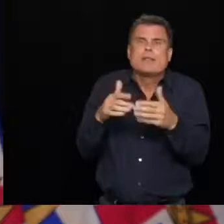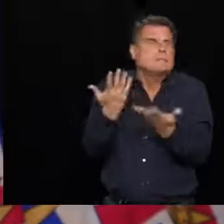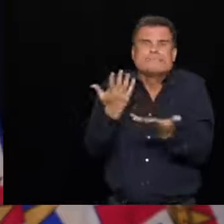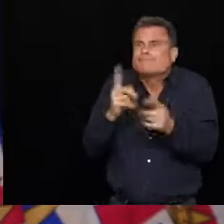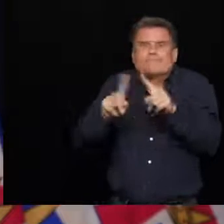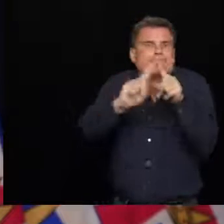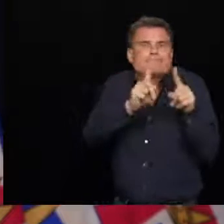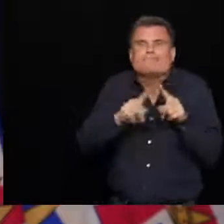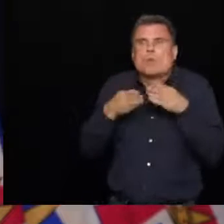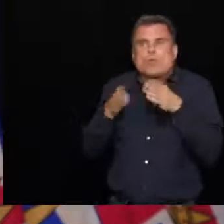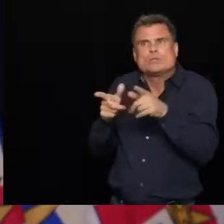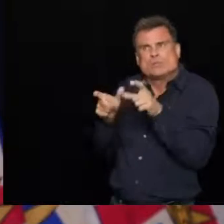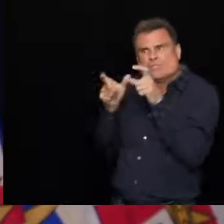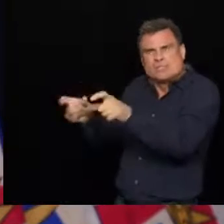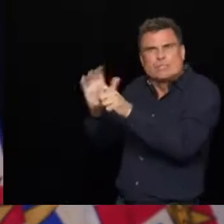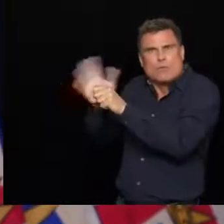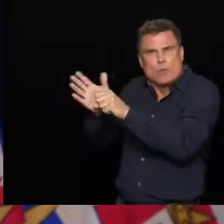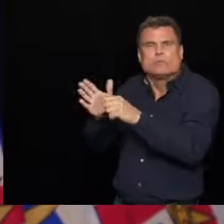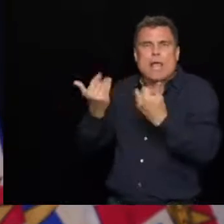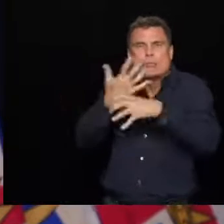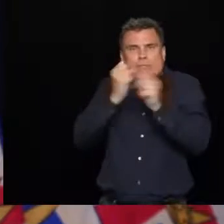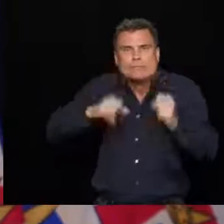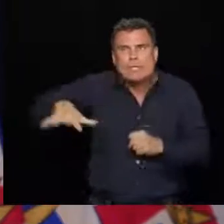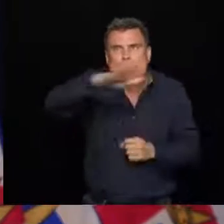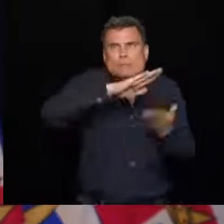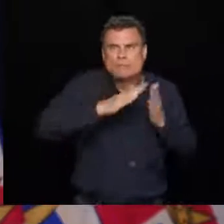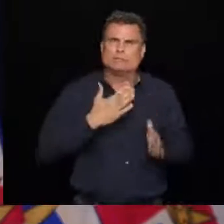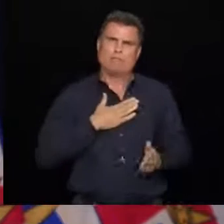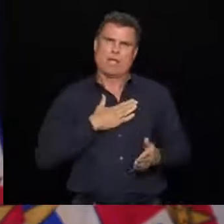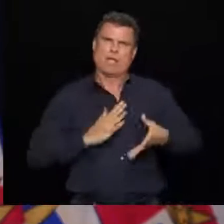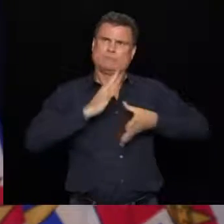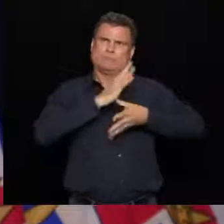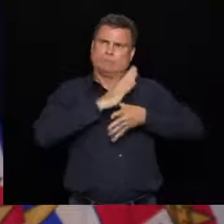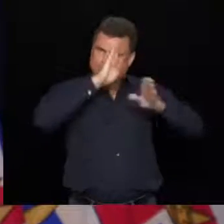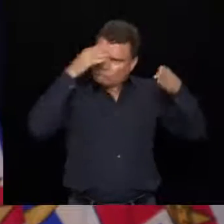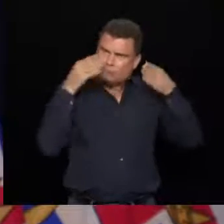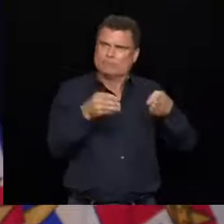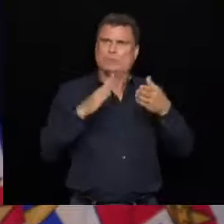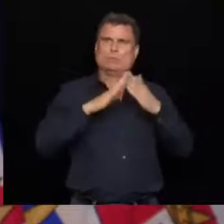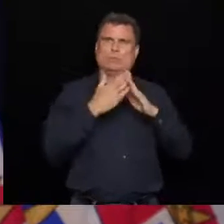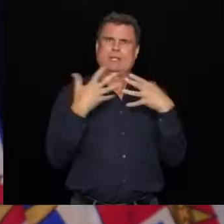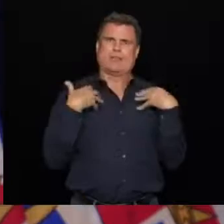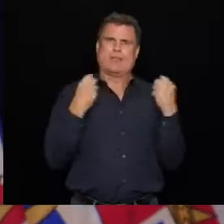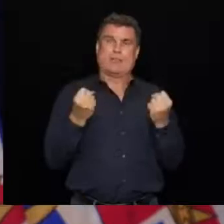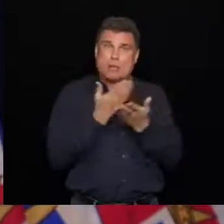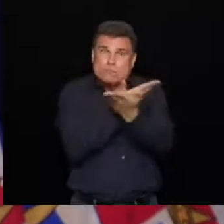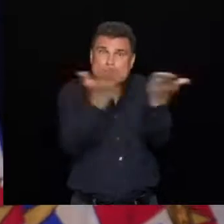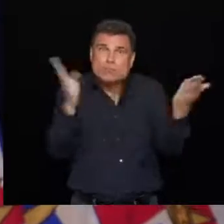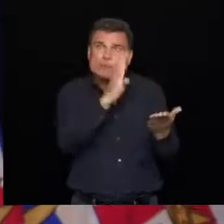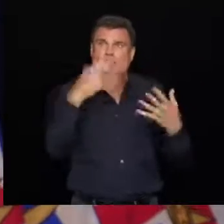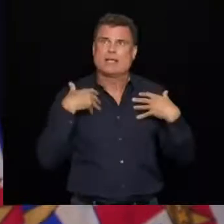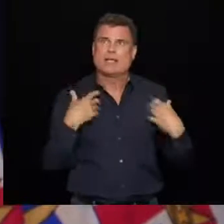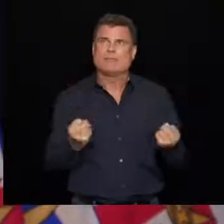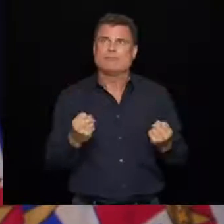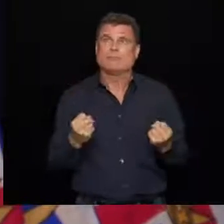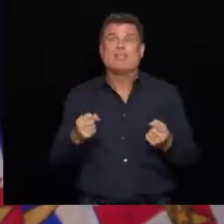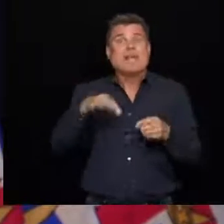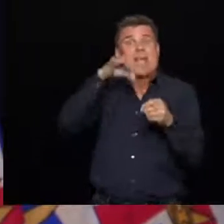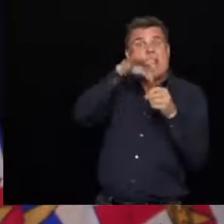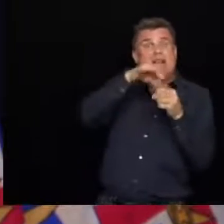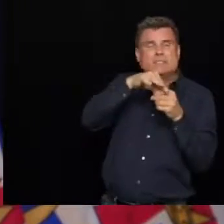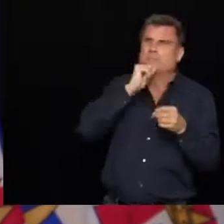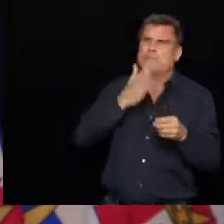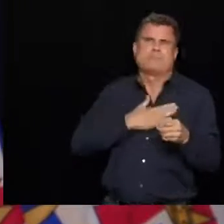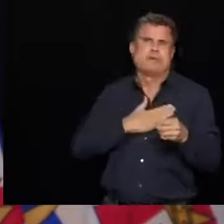I will continue to focus on. So no, I was not asked for advice on timing of an election. And, that is part of